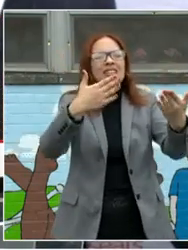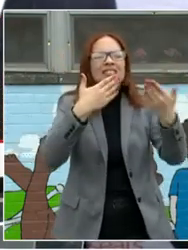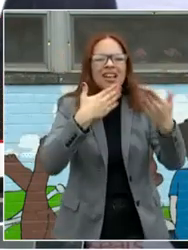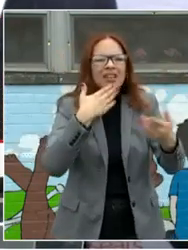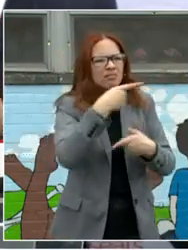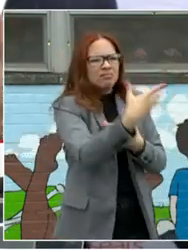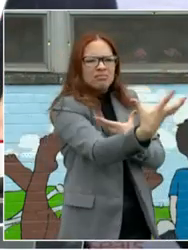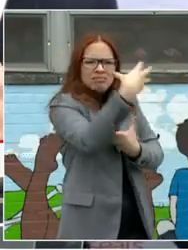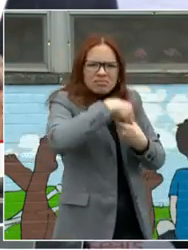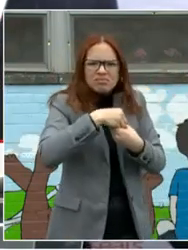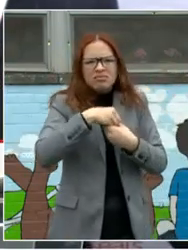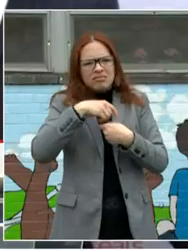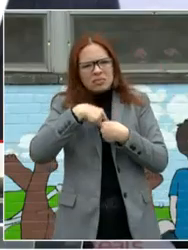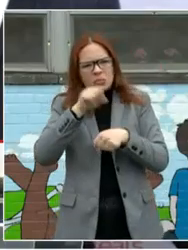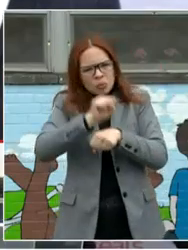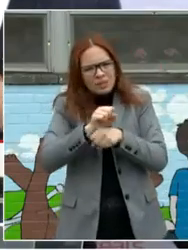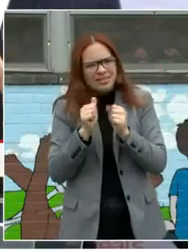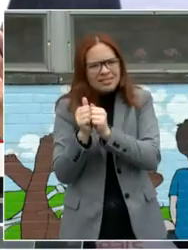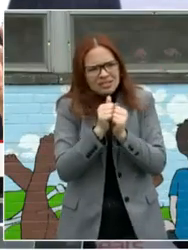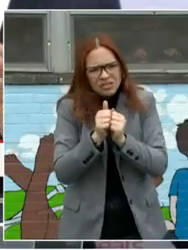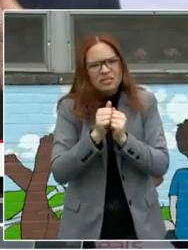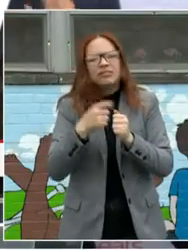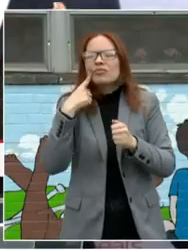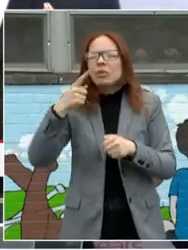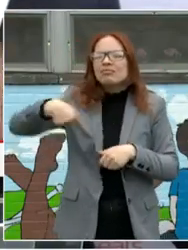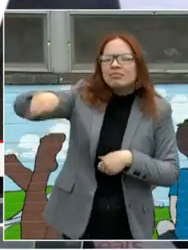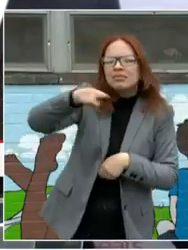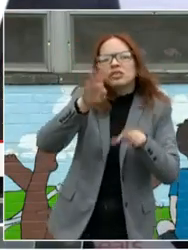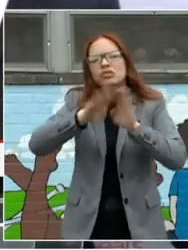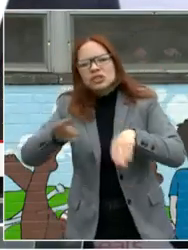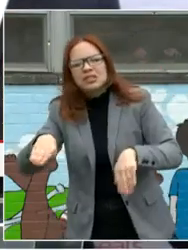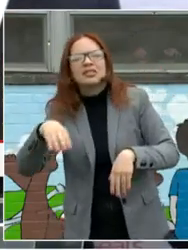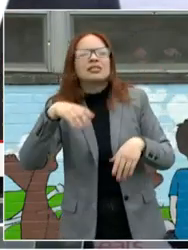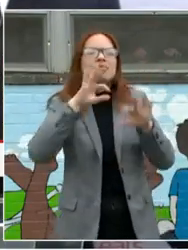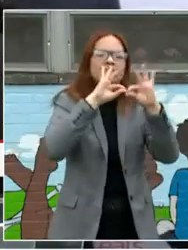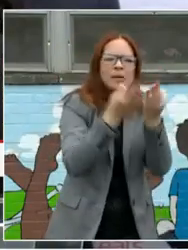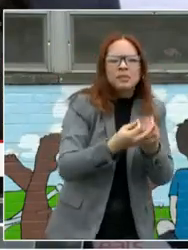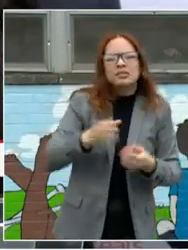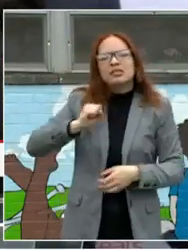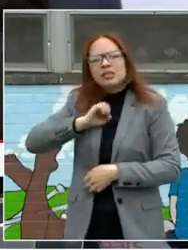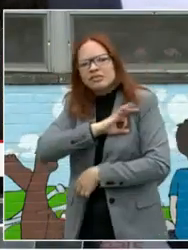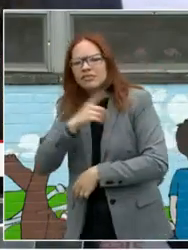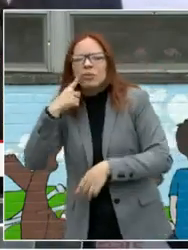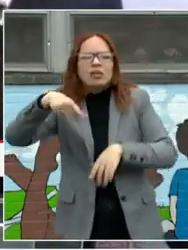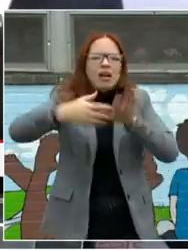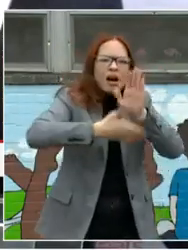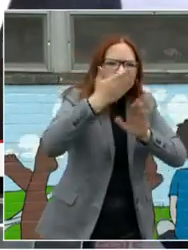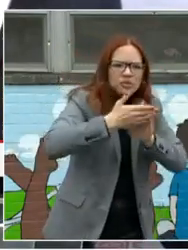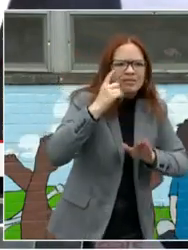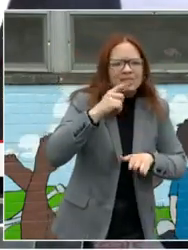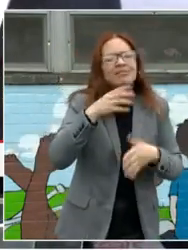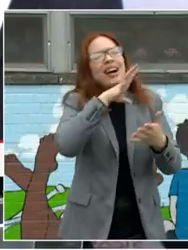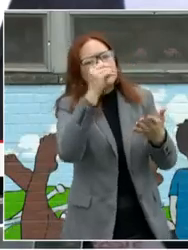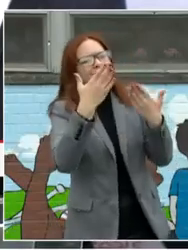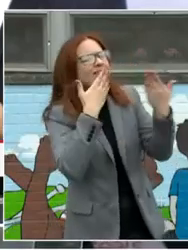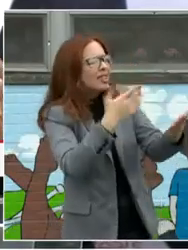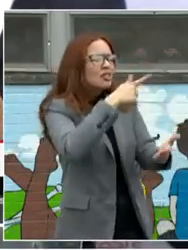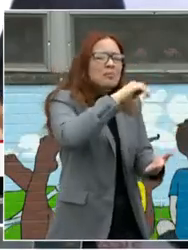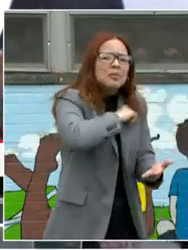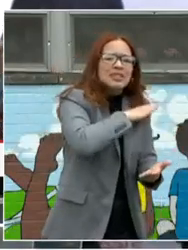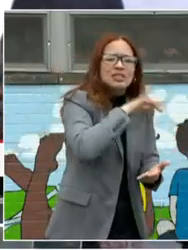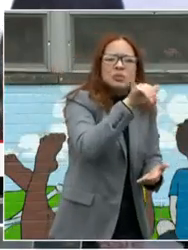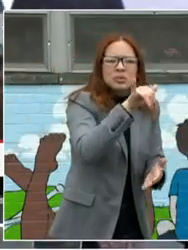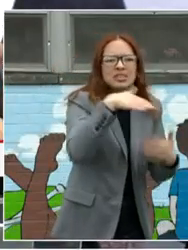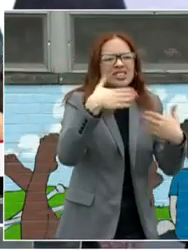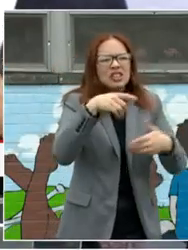our educators, our community leaders, program operators, and Mayor, thank you so much for your continued investments. You